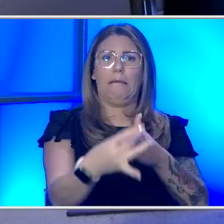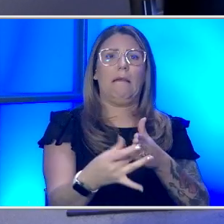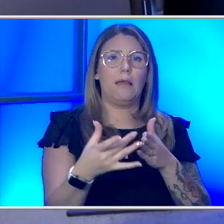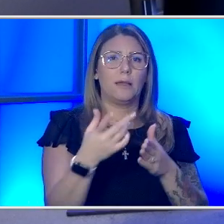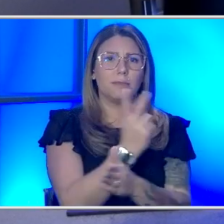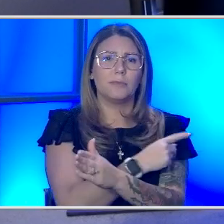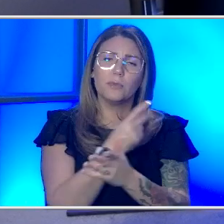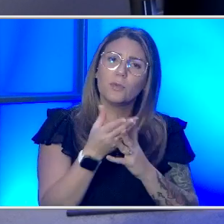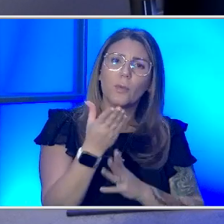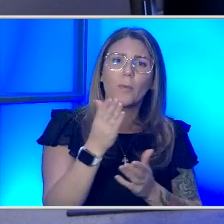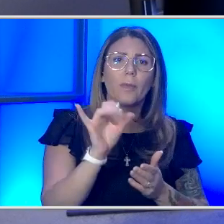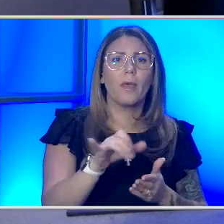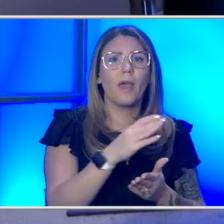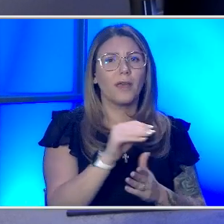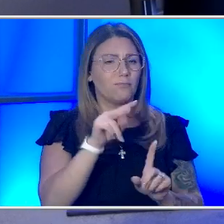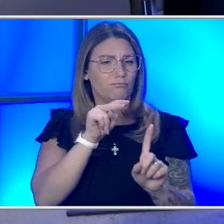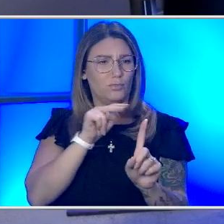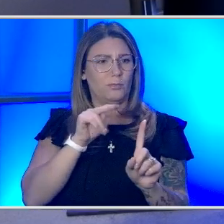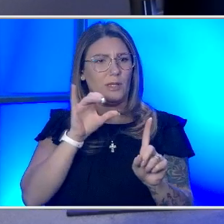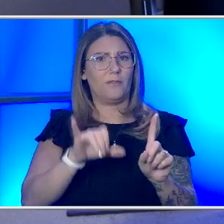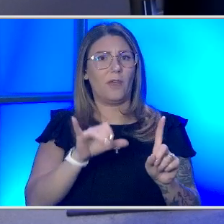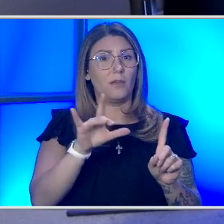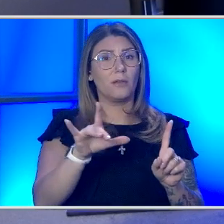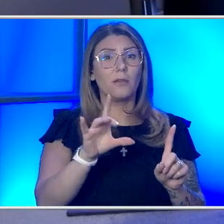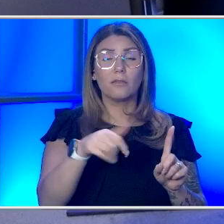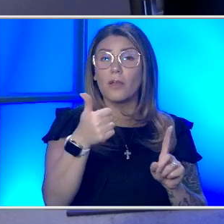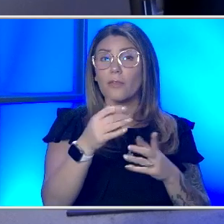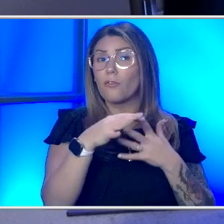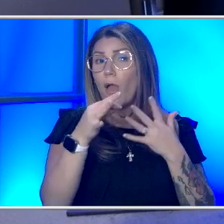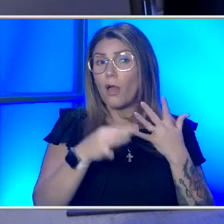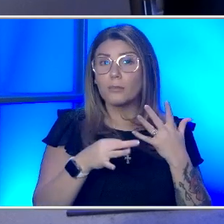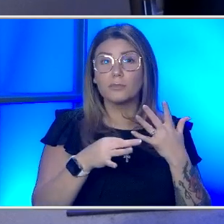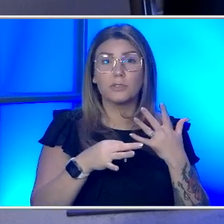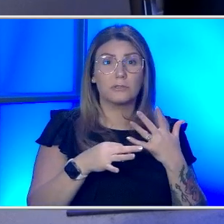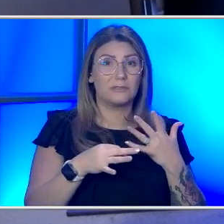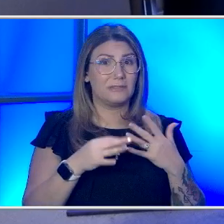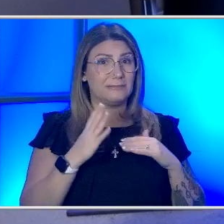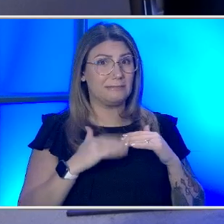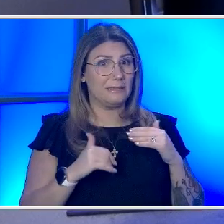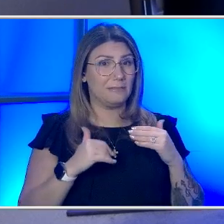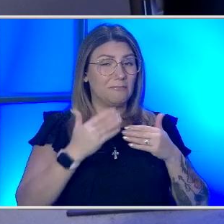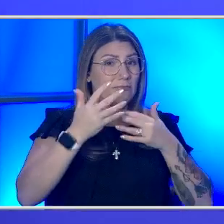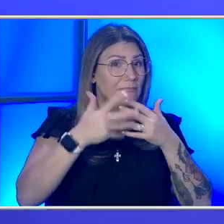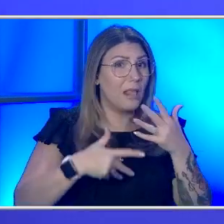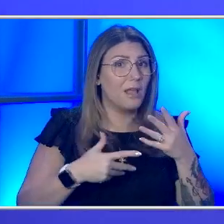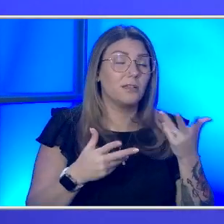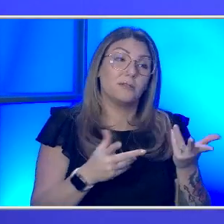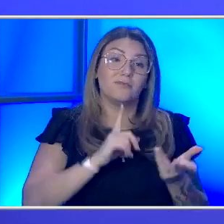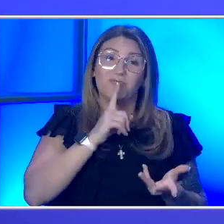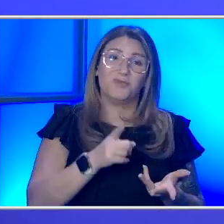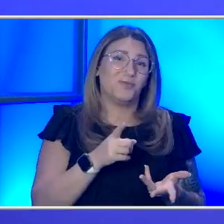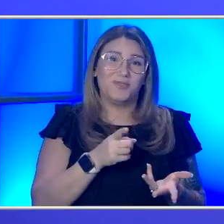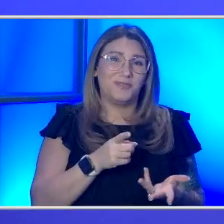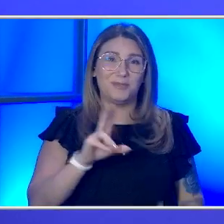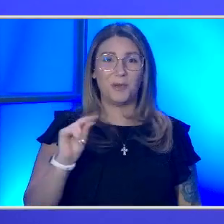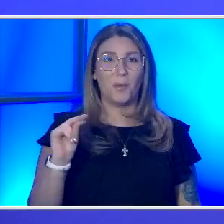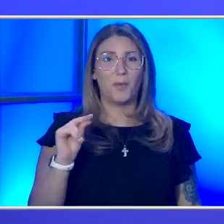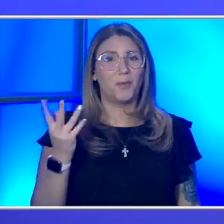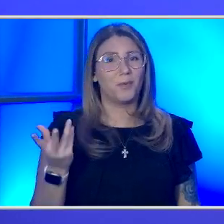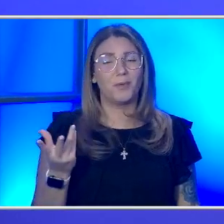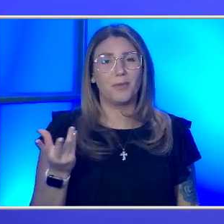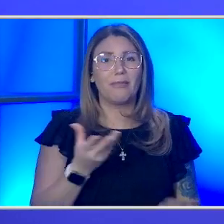have a perspective of that. Are there other options other than blood? Truly, no. We have things we can do